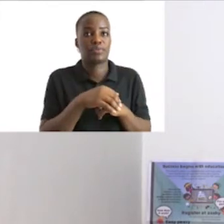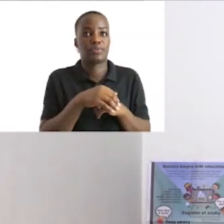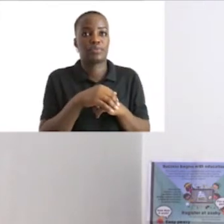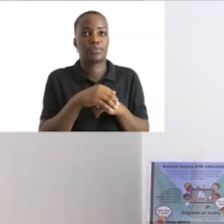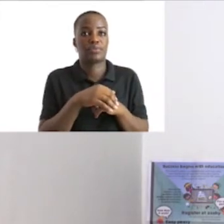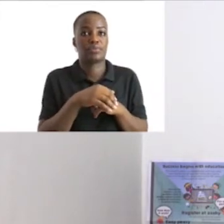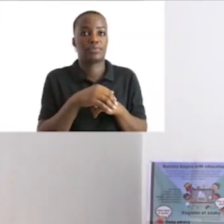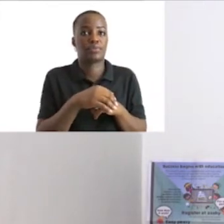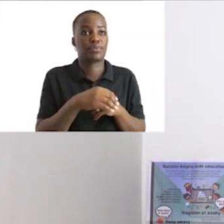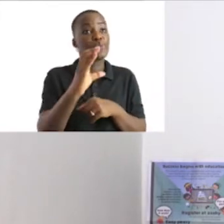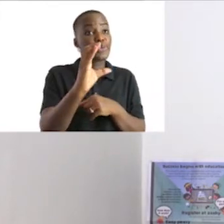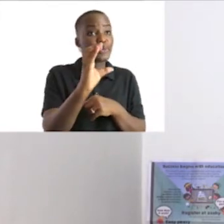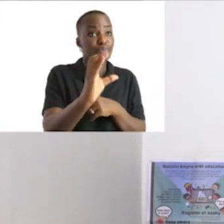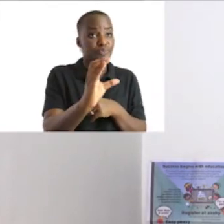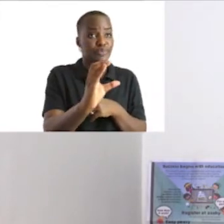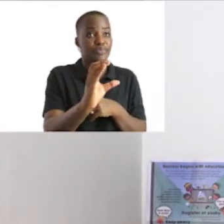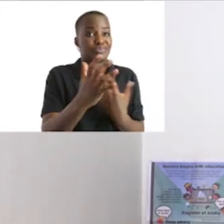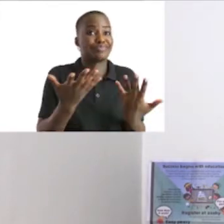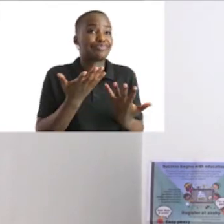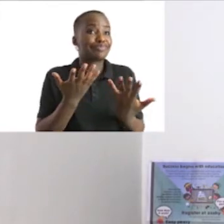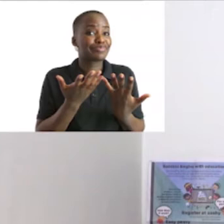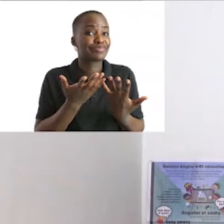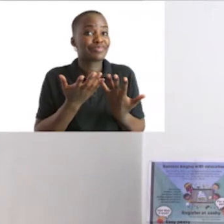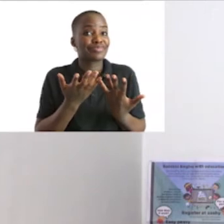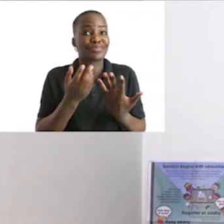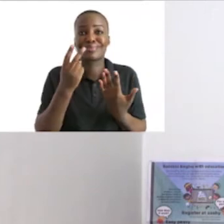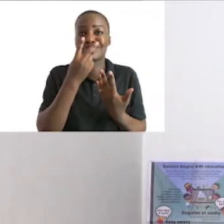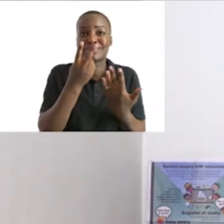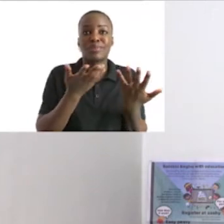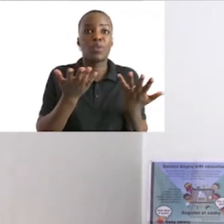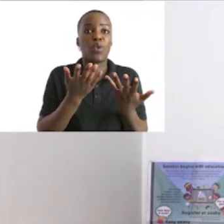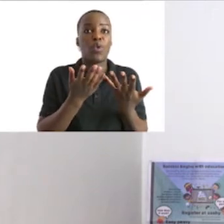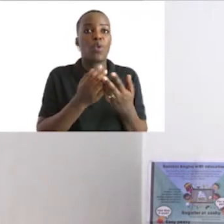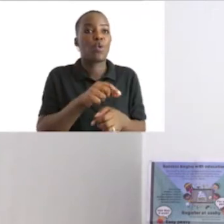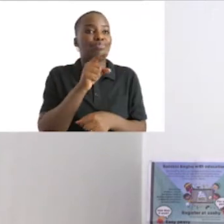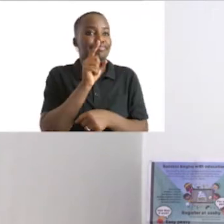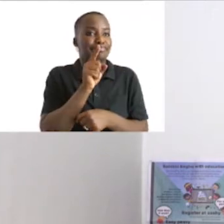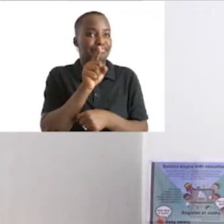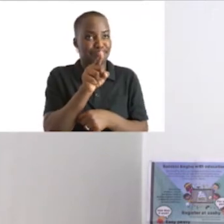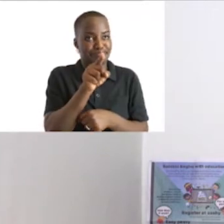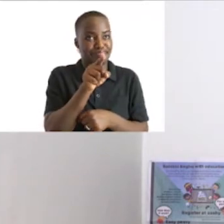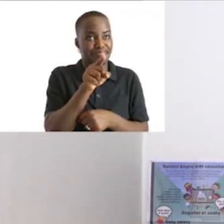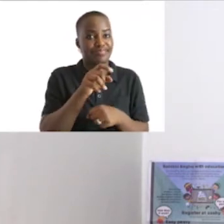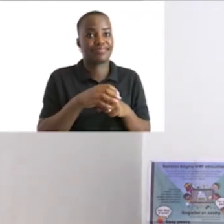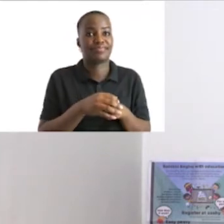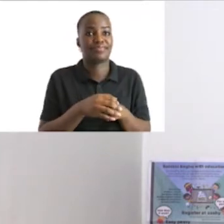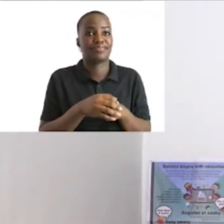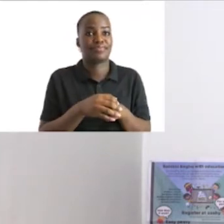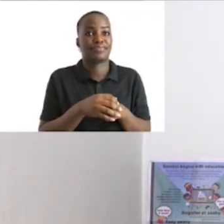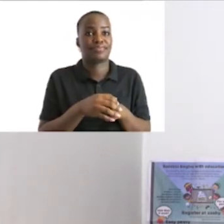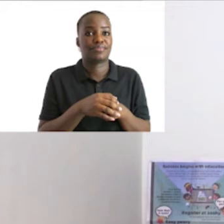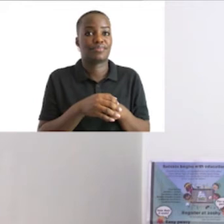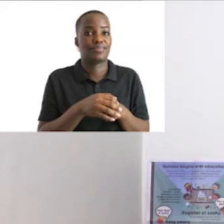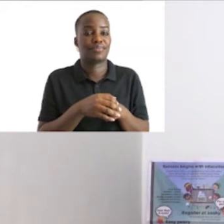or a k. The C that we can see is this one. So that means that we are going